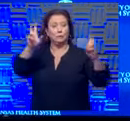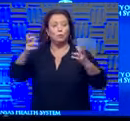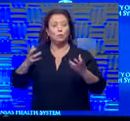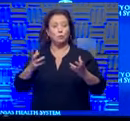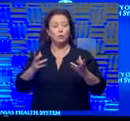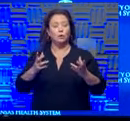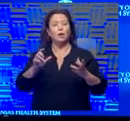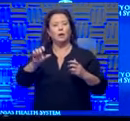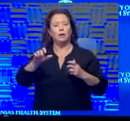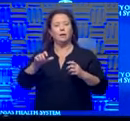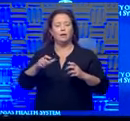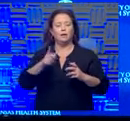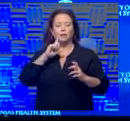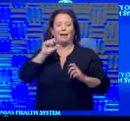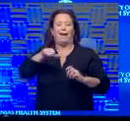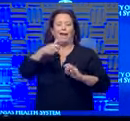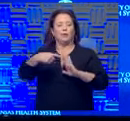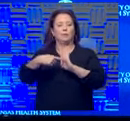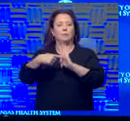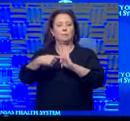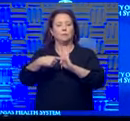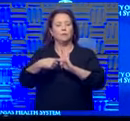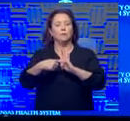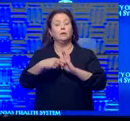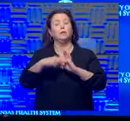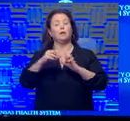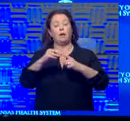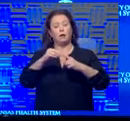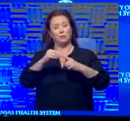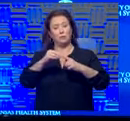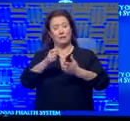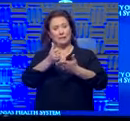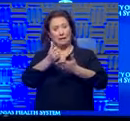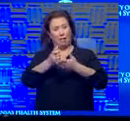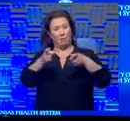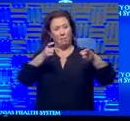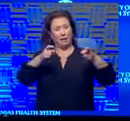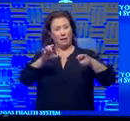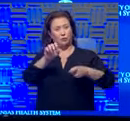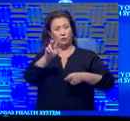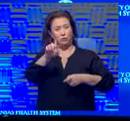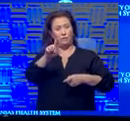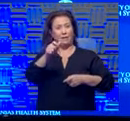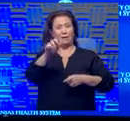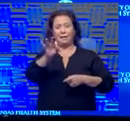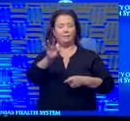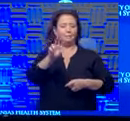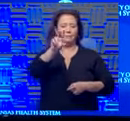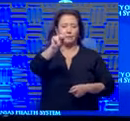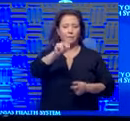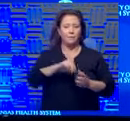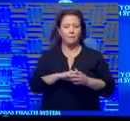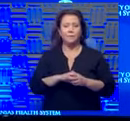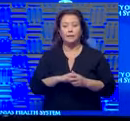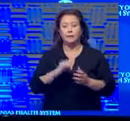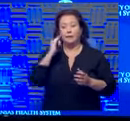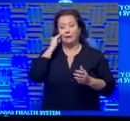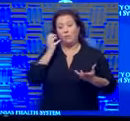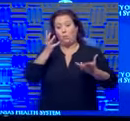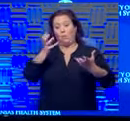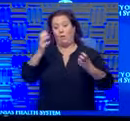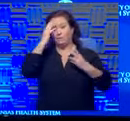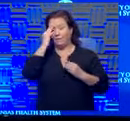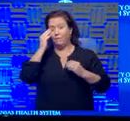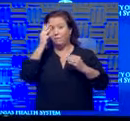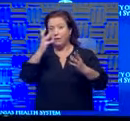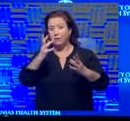there should be other signs that point to it. So does an oximeter really help you manage COVID-19? No. If you want the